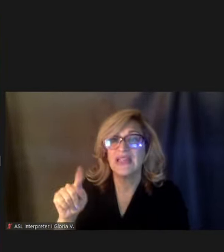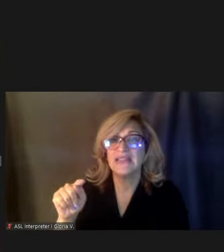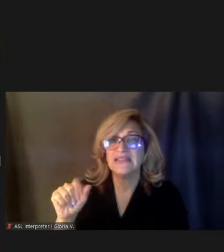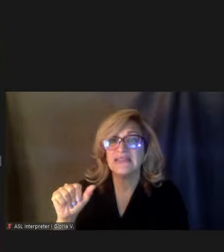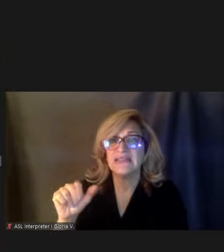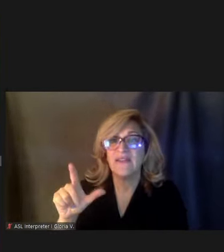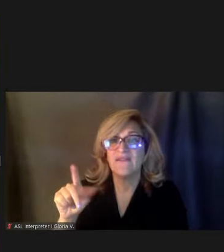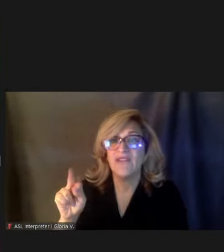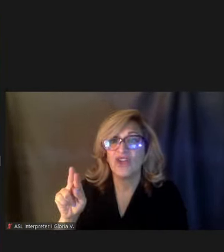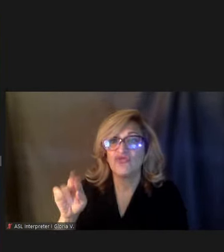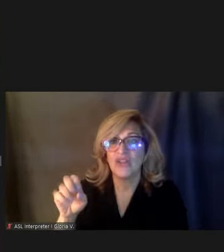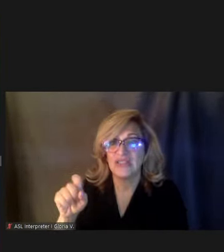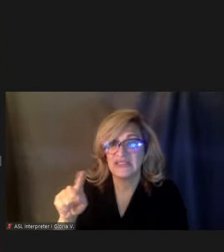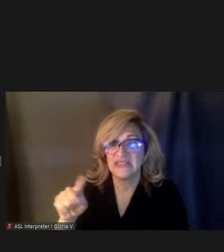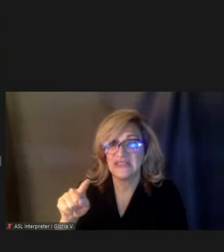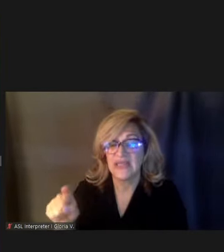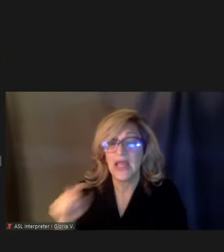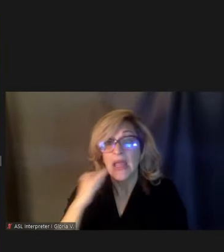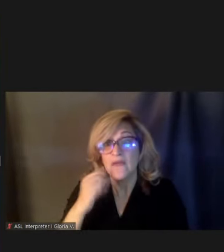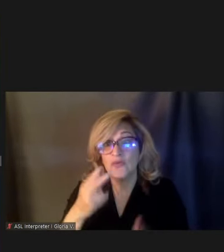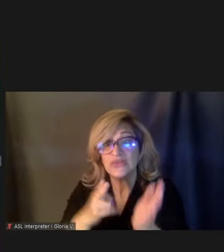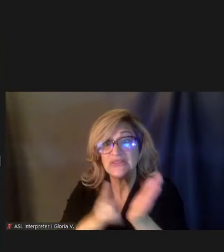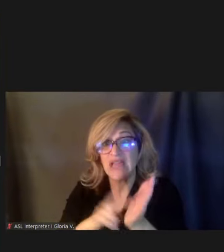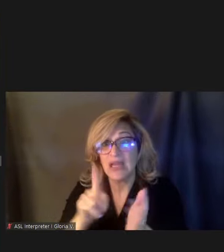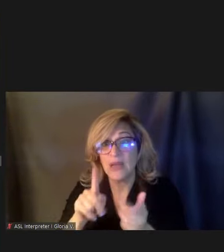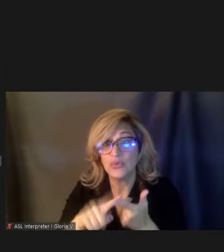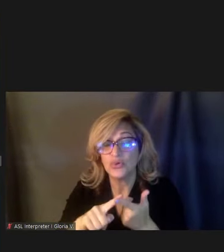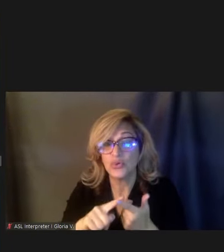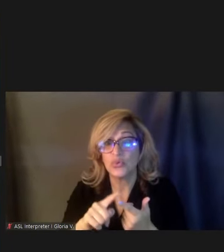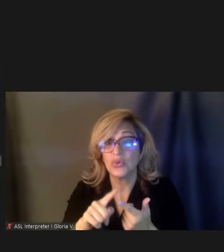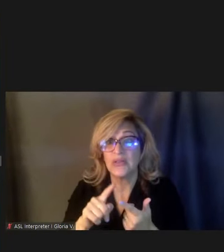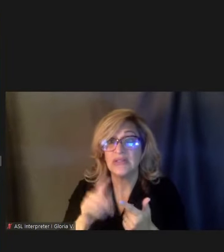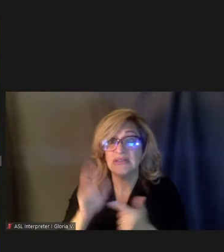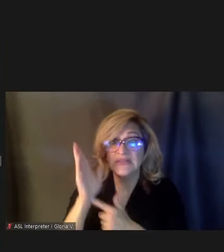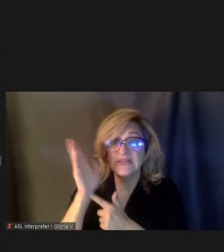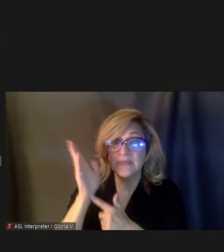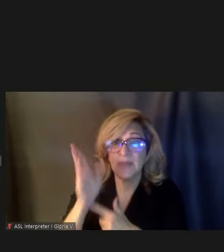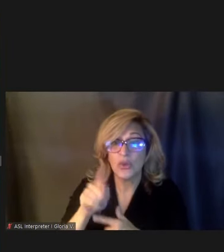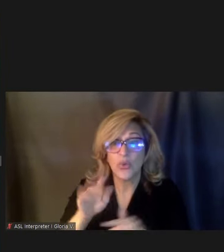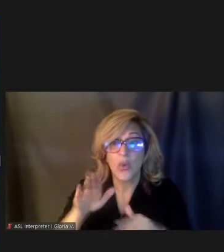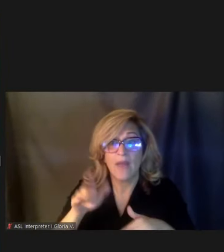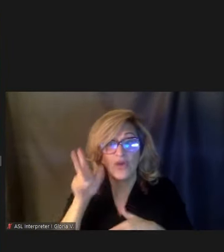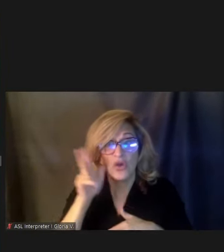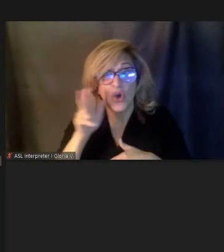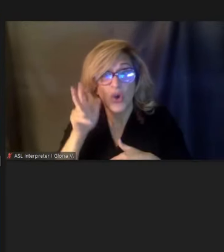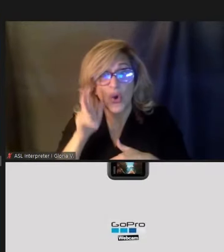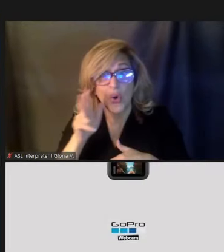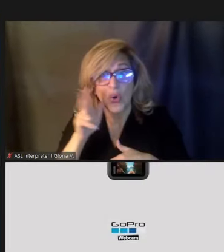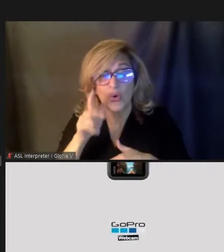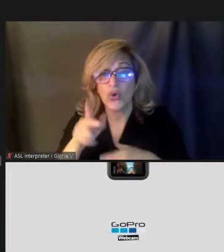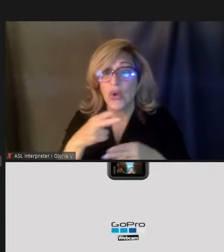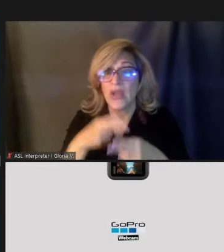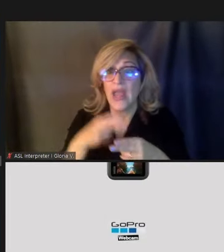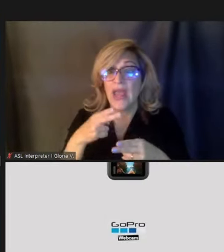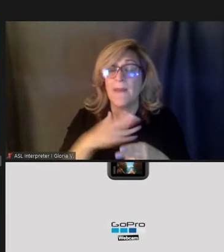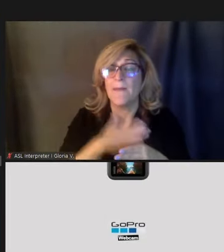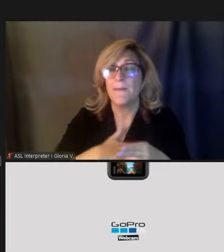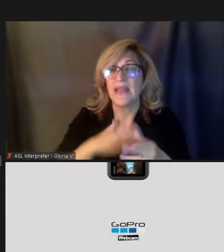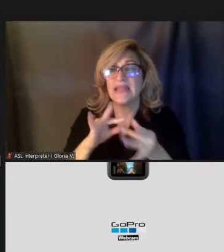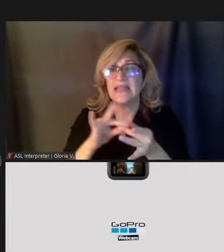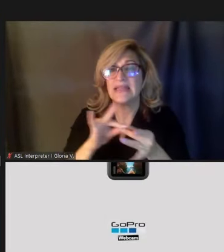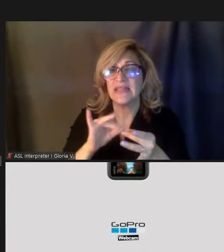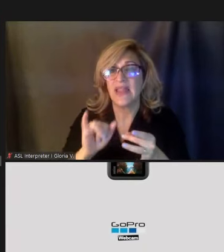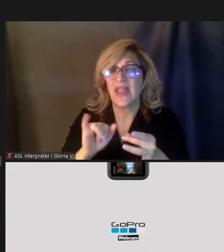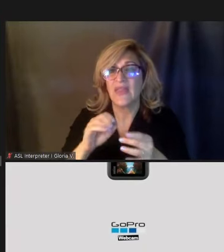you're signed up to speak but have not heard your name called, please indicate this in the Q&A function. Joseph